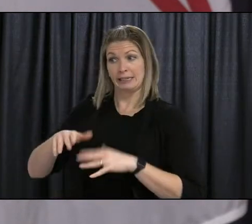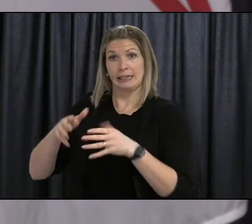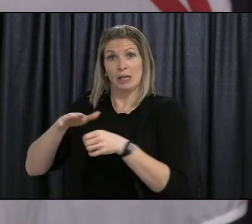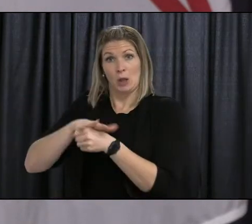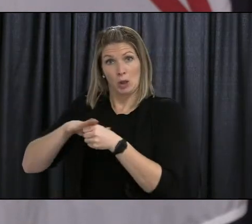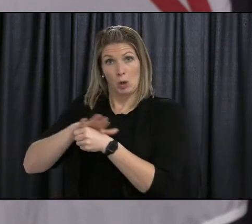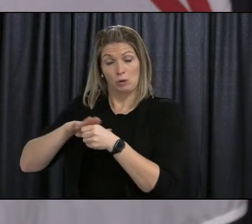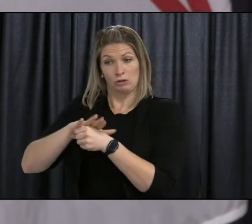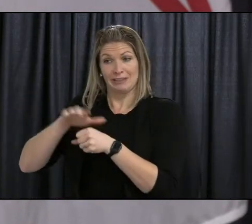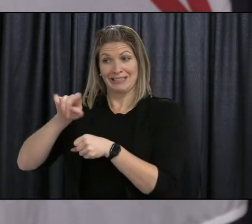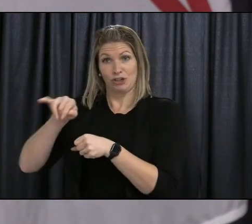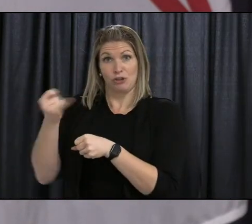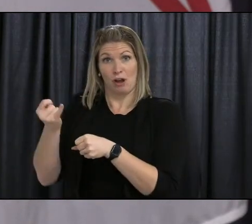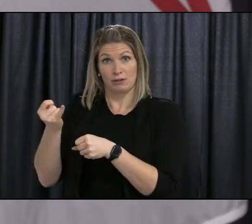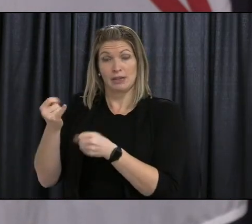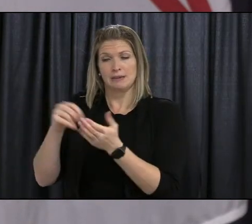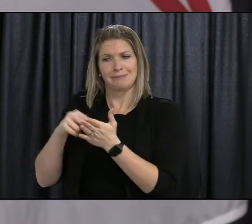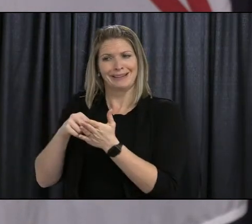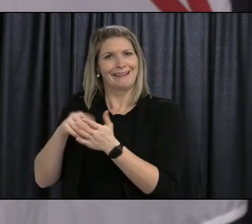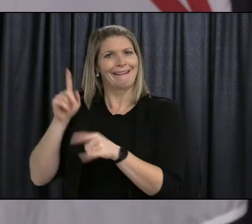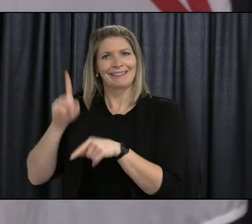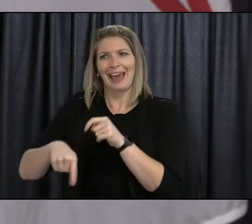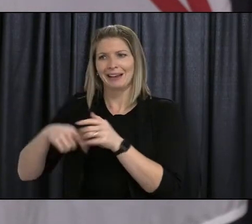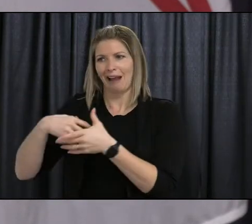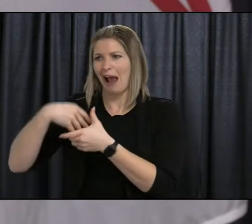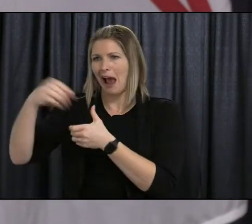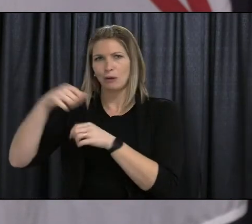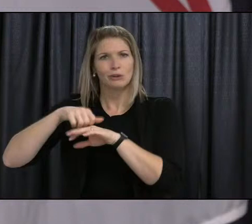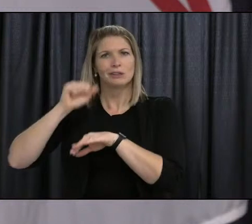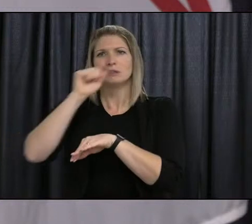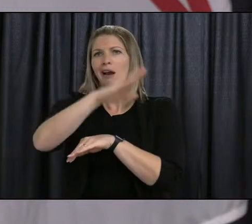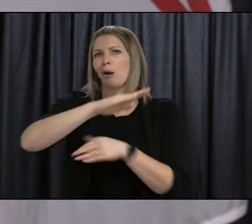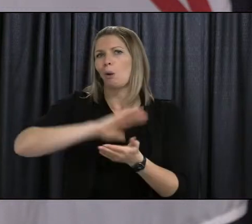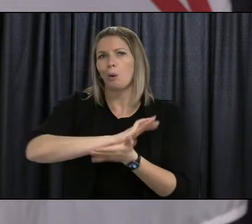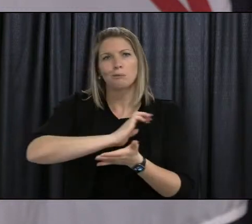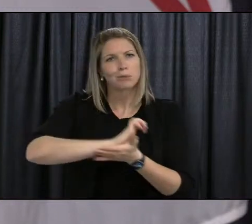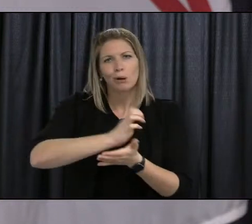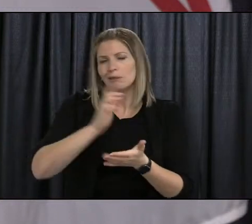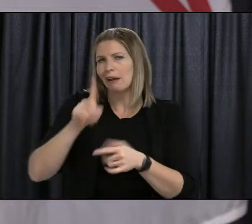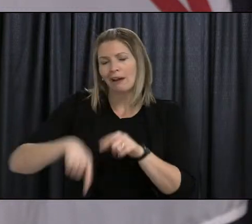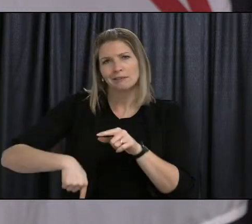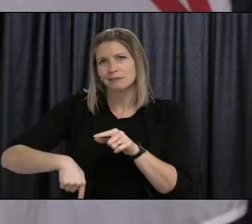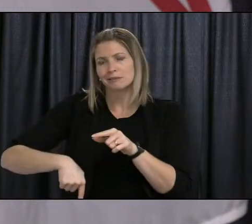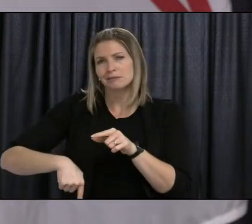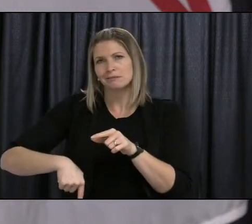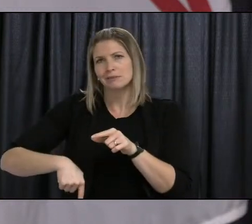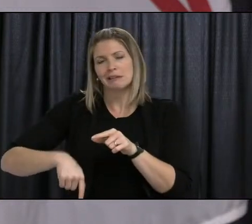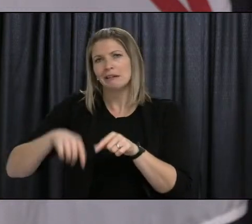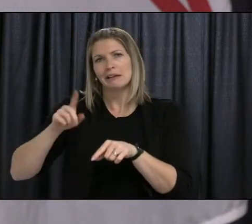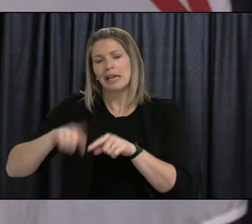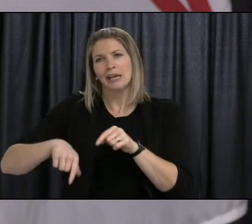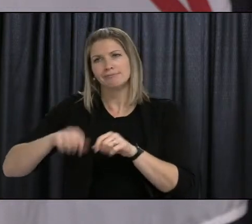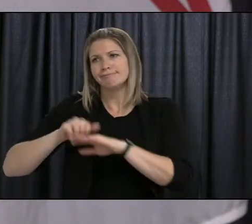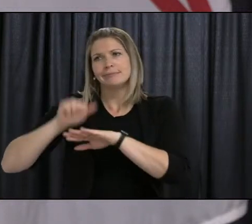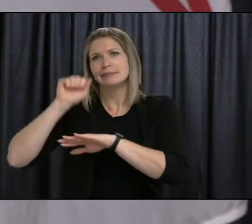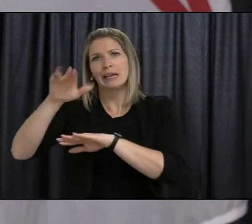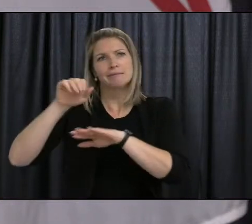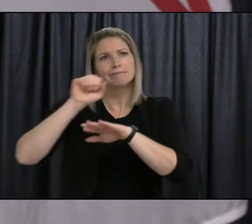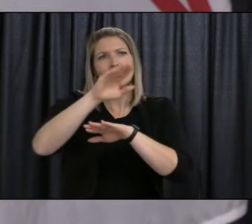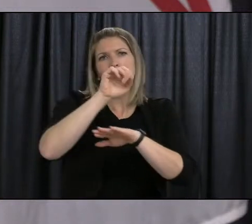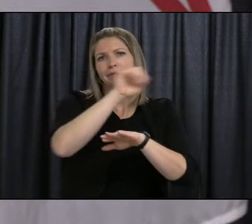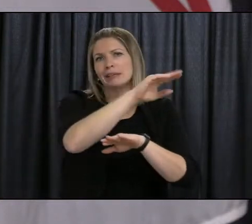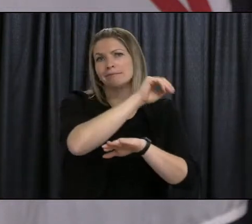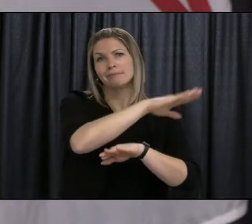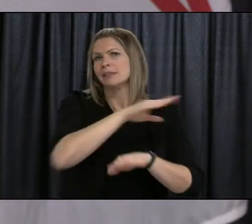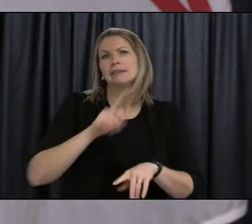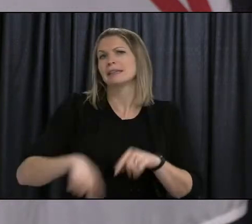the province. So for that reason, won't be able to be administered out to, say, long-term